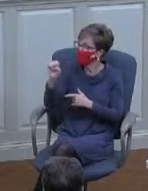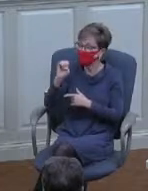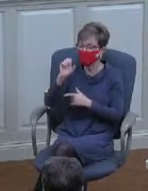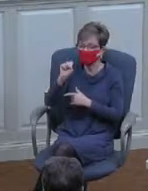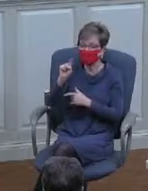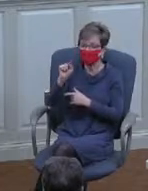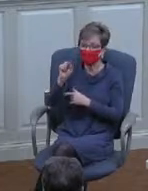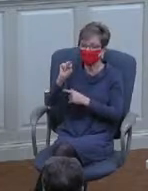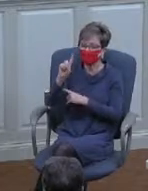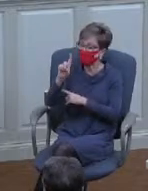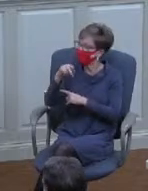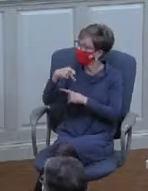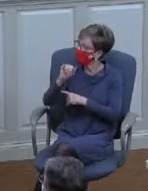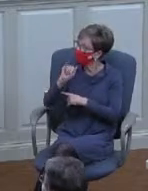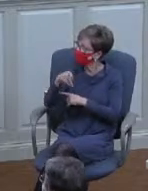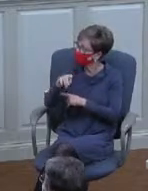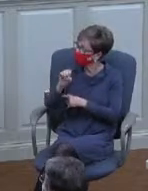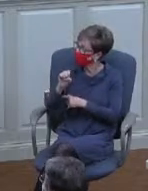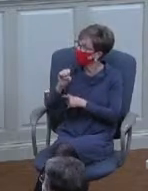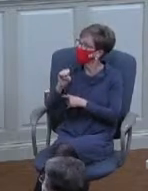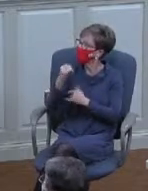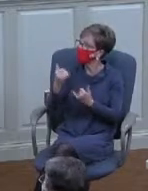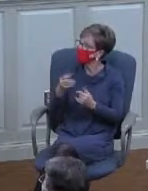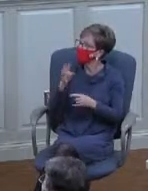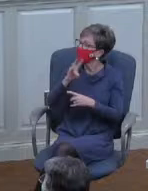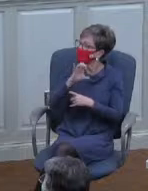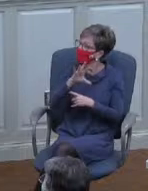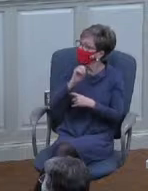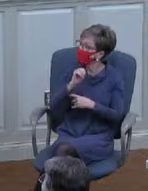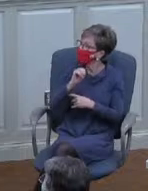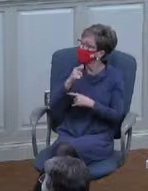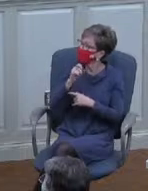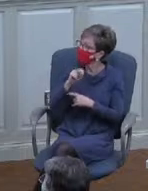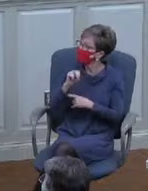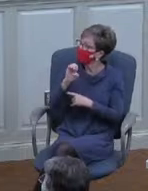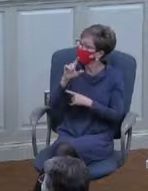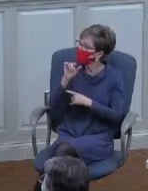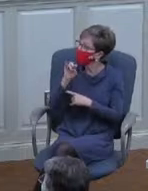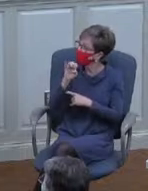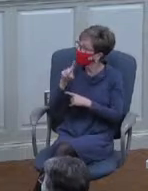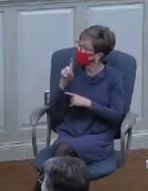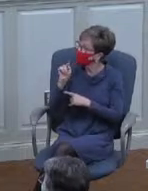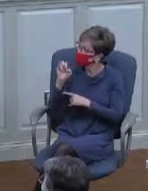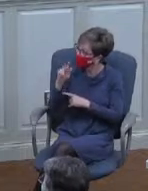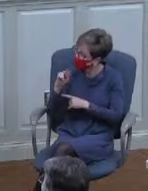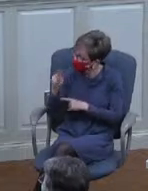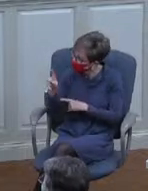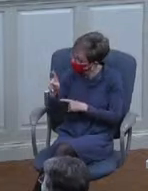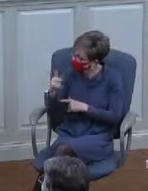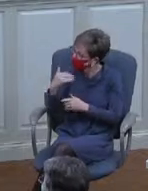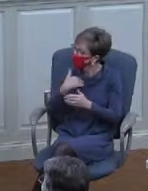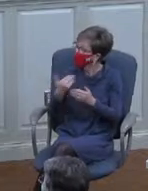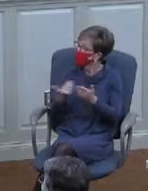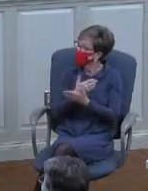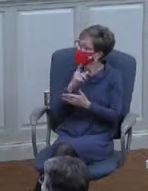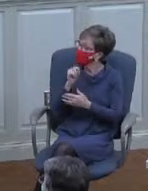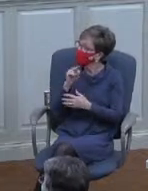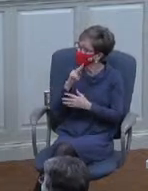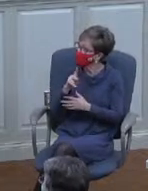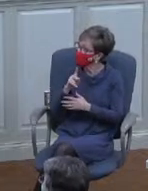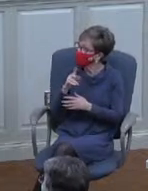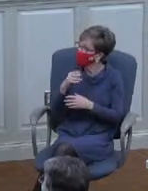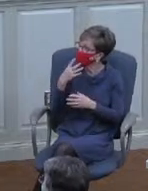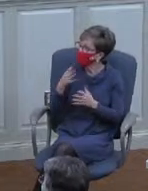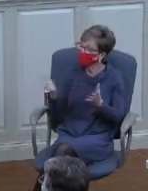with a 750,000 gallon elevated tank, booster pump station to help provide increased water